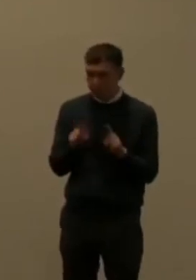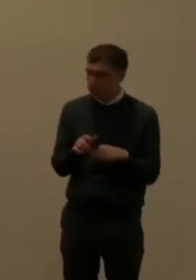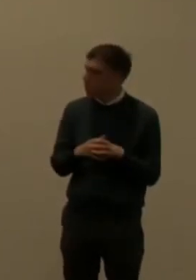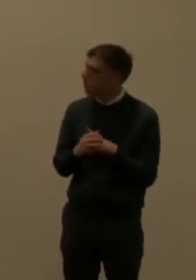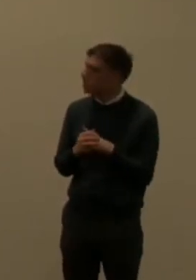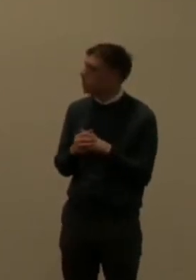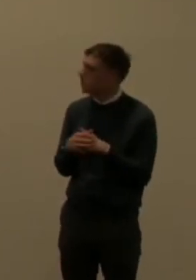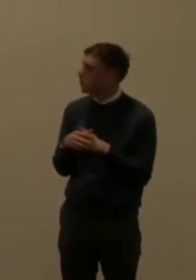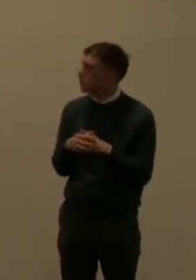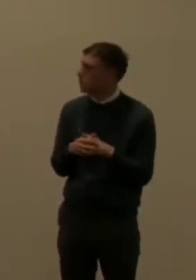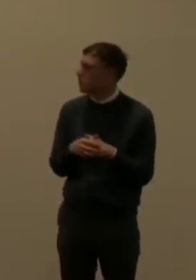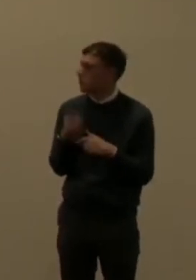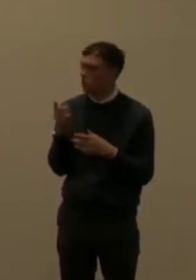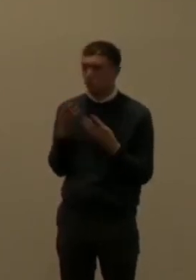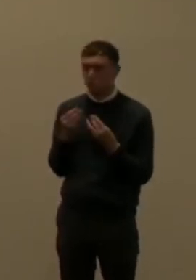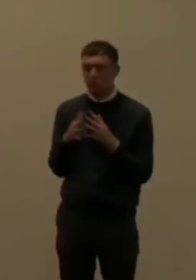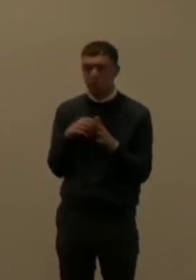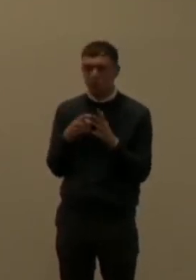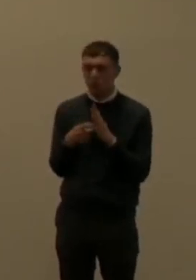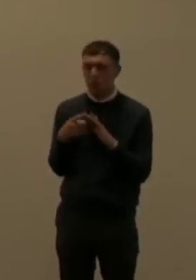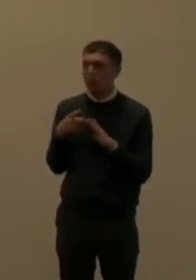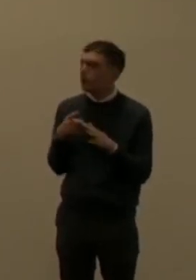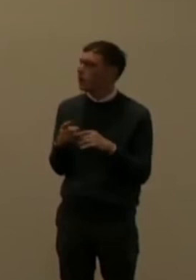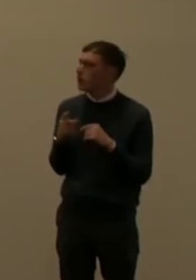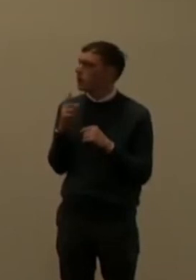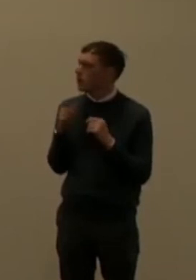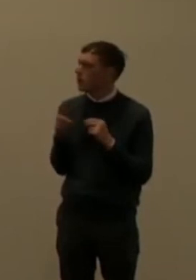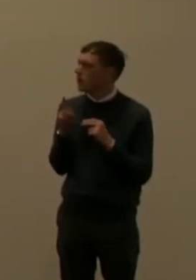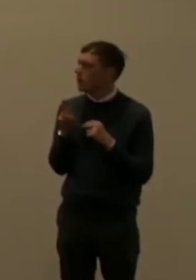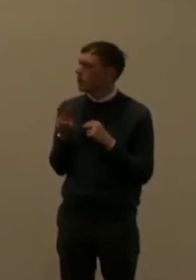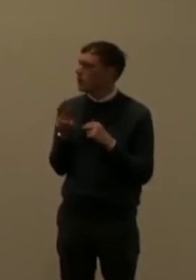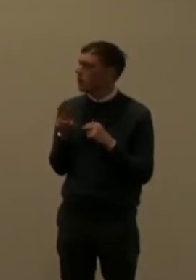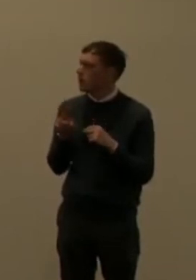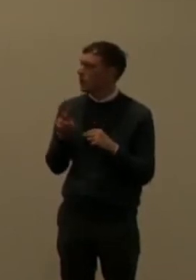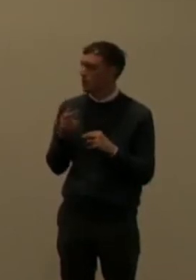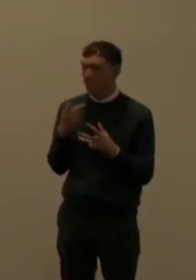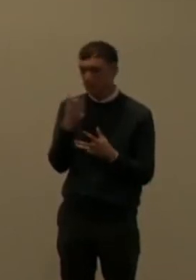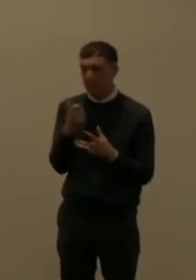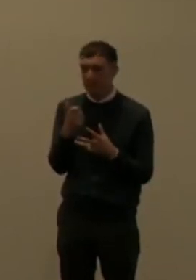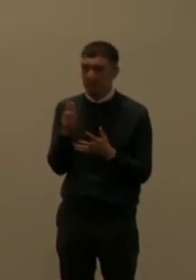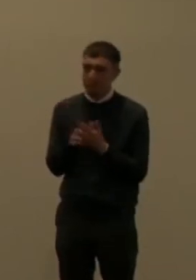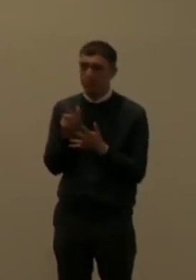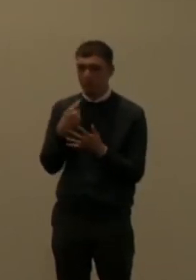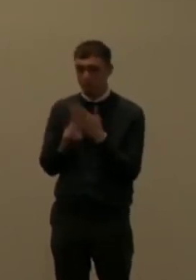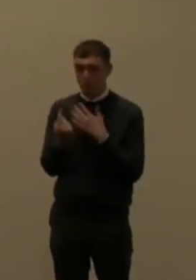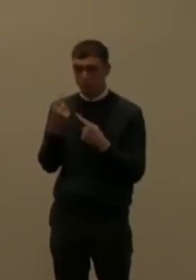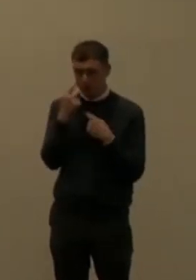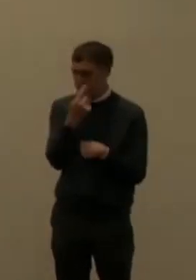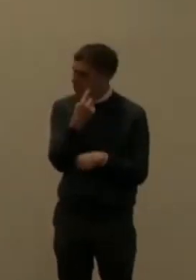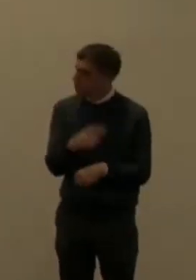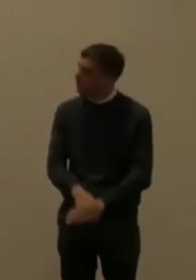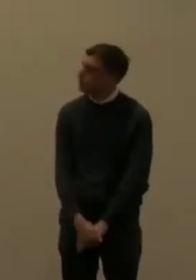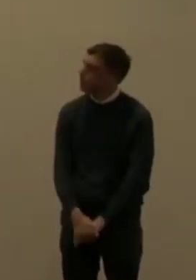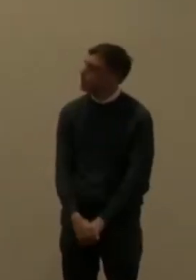it's not because a piece of software is telling us that everything goes well. We can also verify it with our eyes.